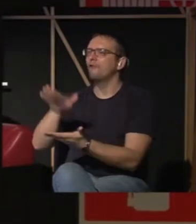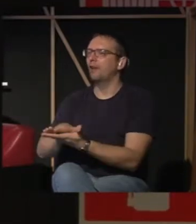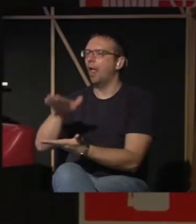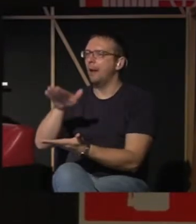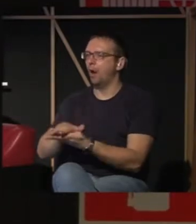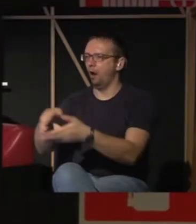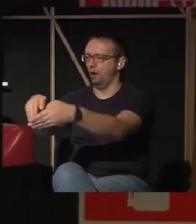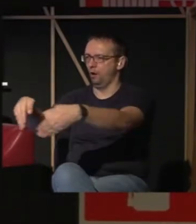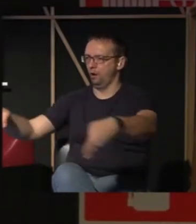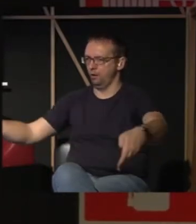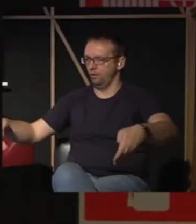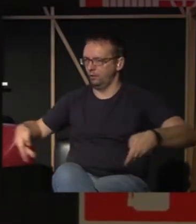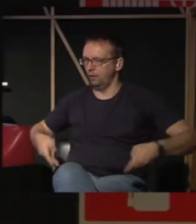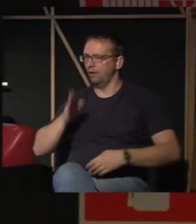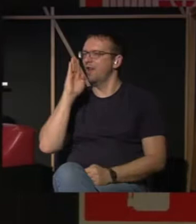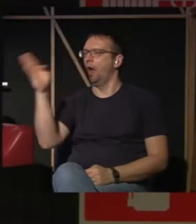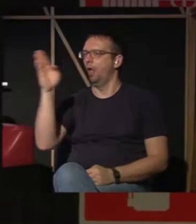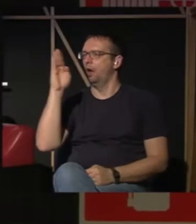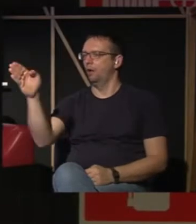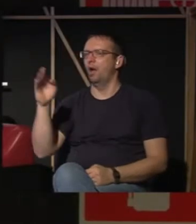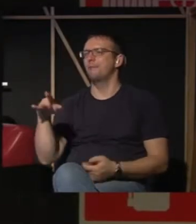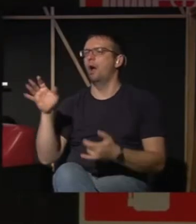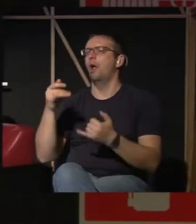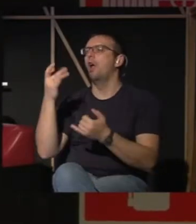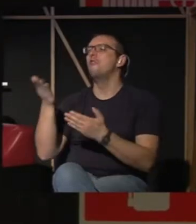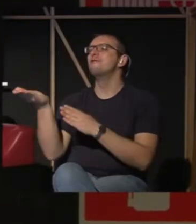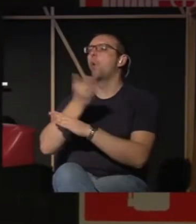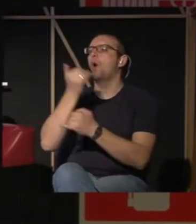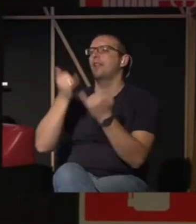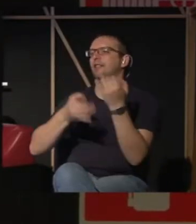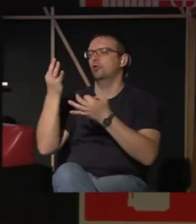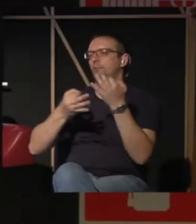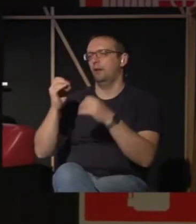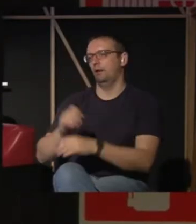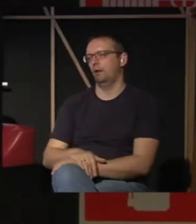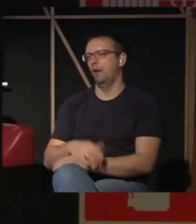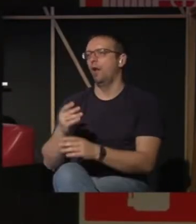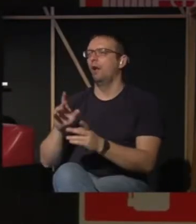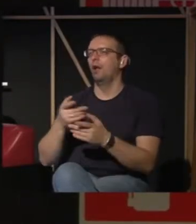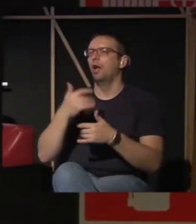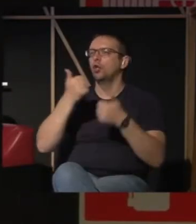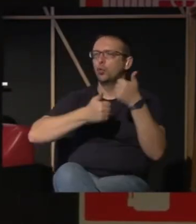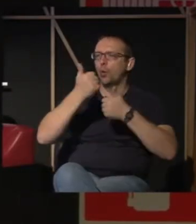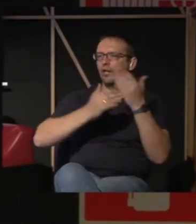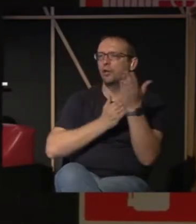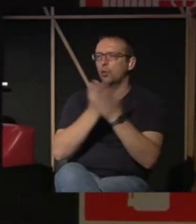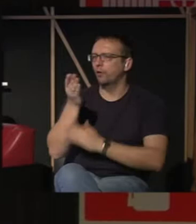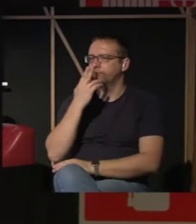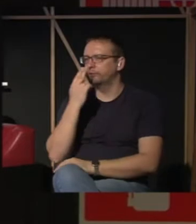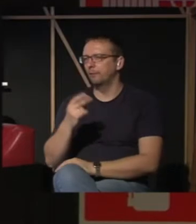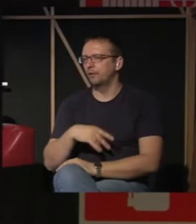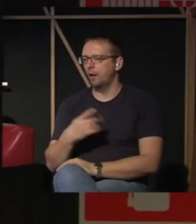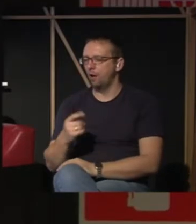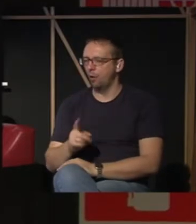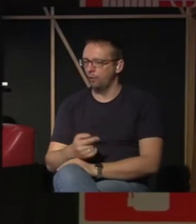could use. You also had signage that pointed to other lifts as well in order to facilitate the journey of disabled